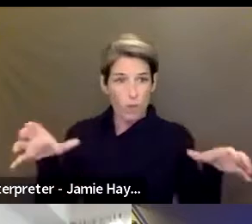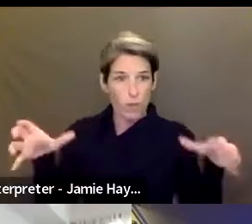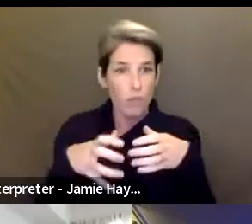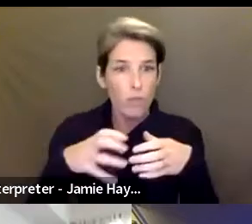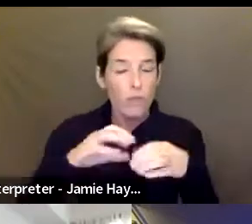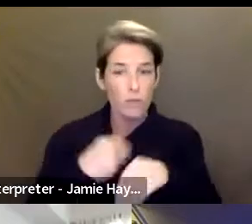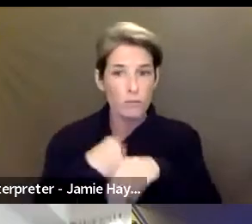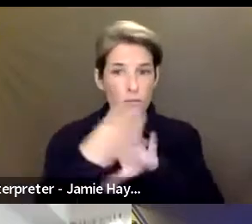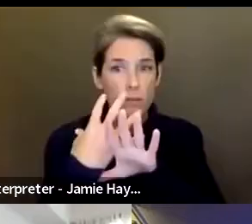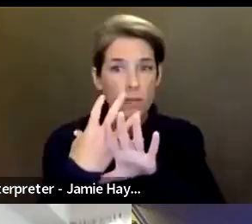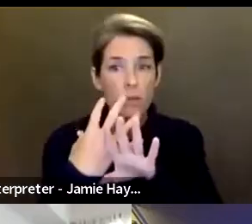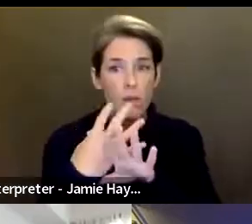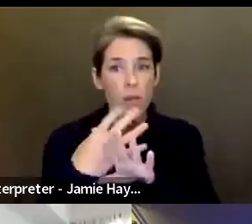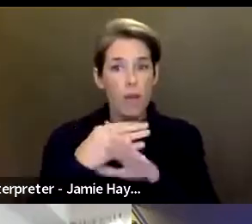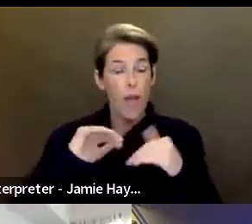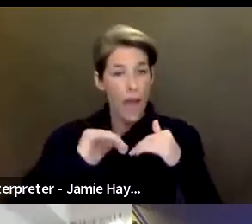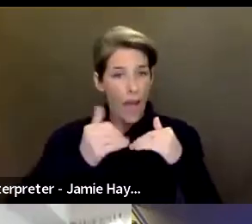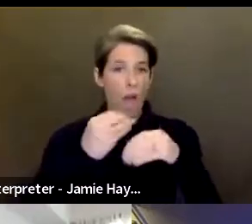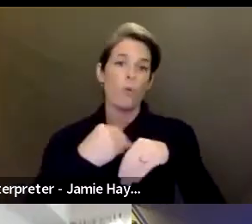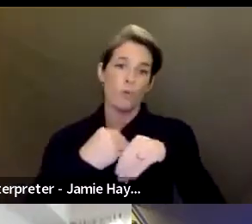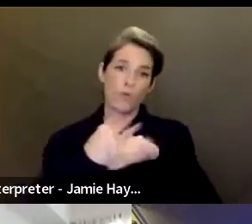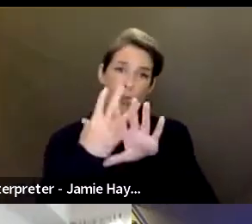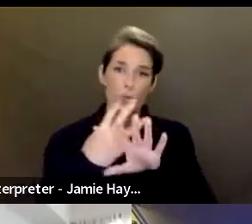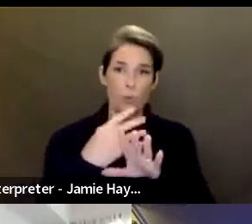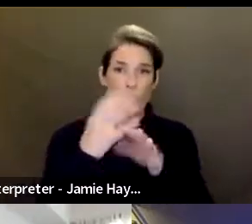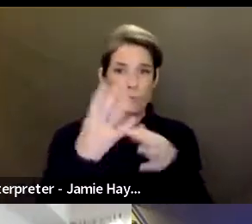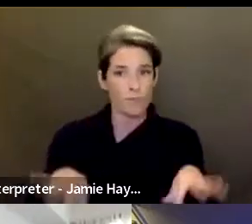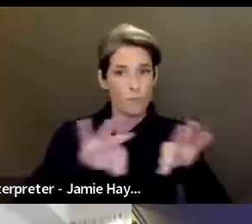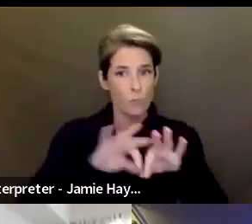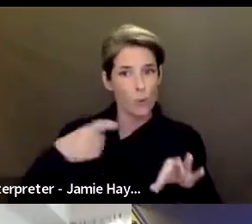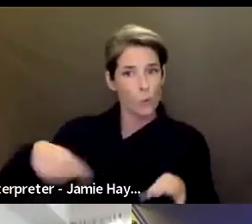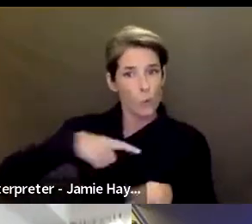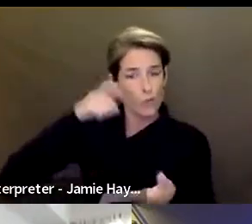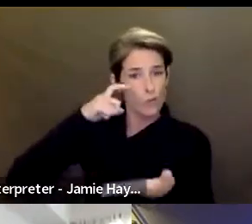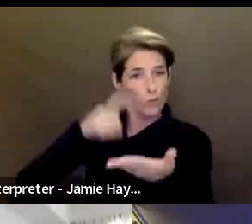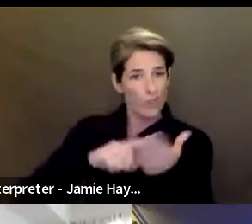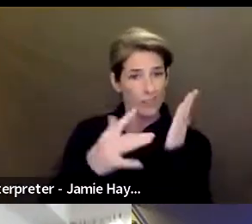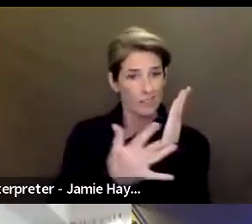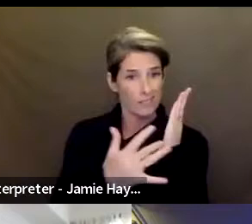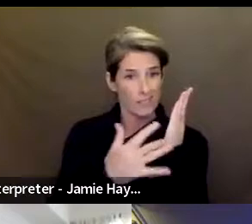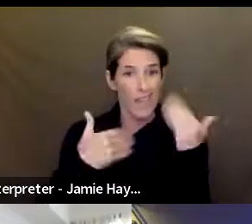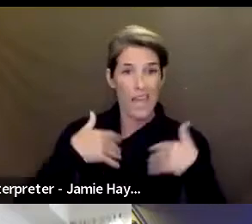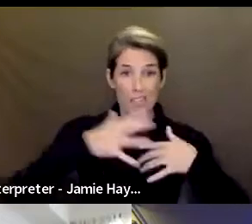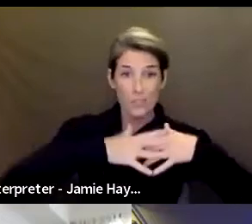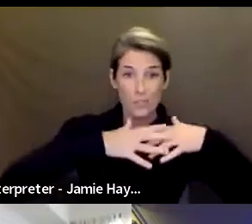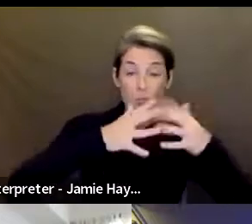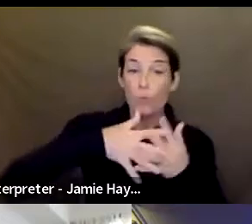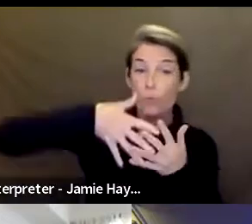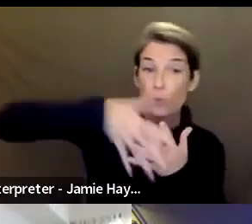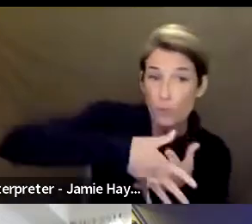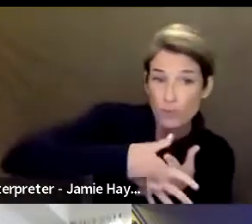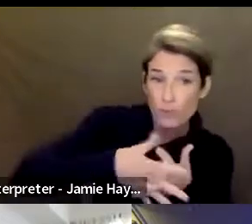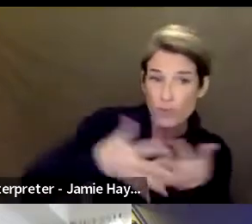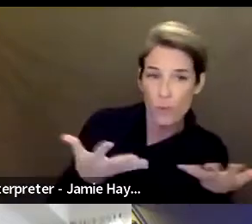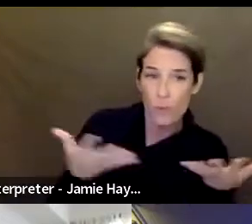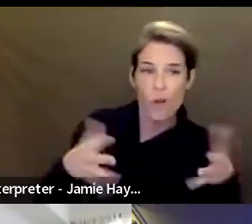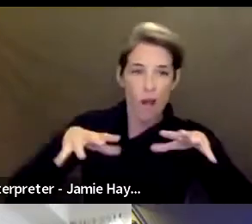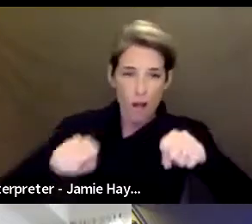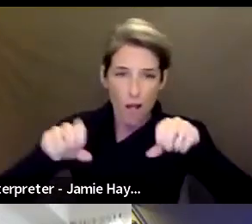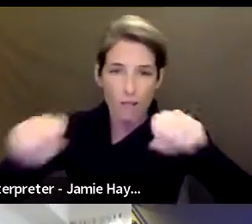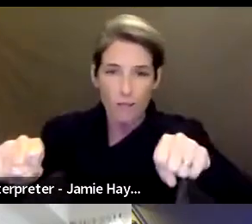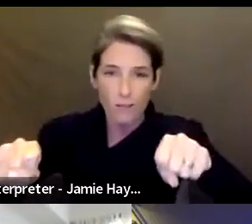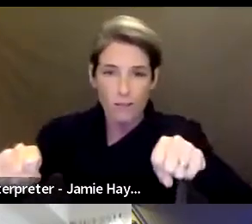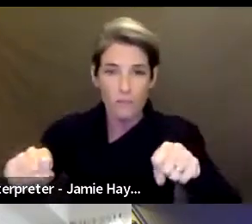legacies of colonization embedded within the technologies, structures, and ways of thinking we use every day. We're using equipment